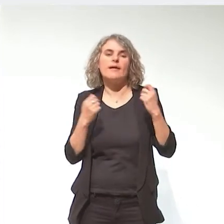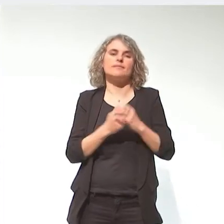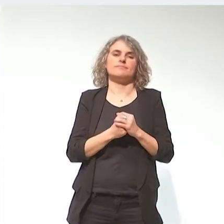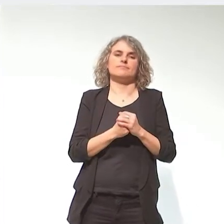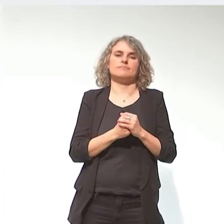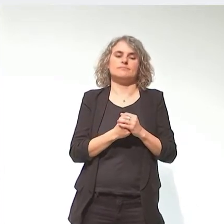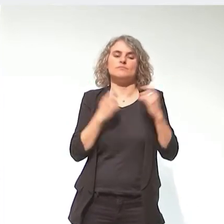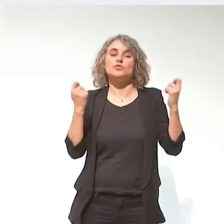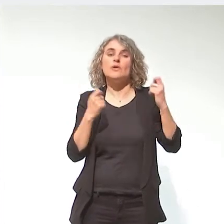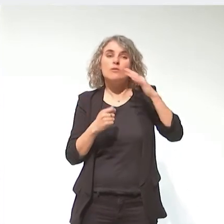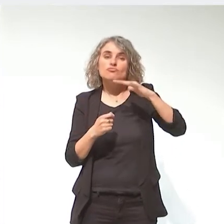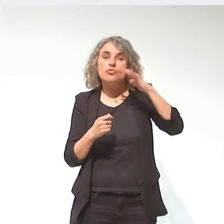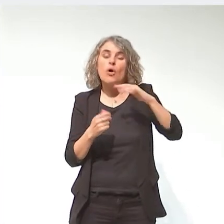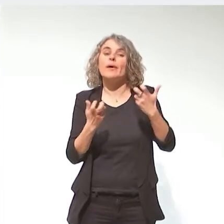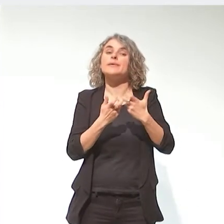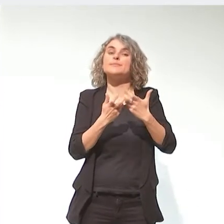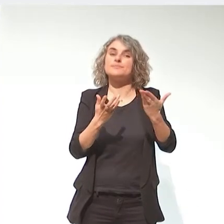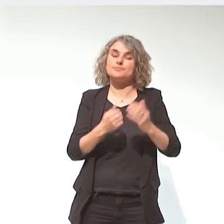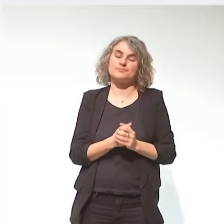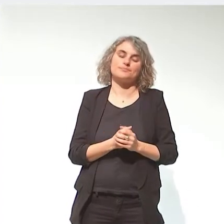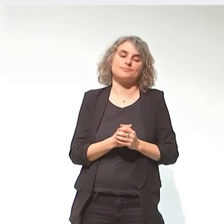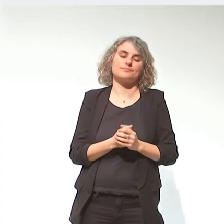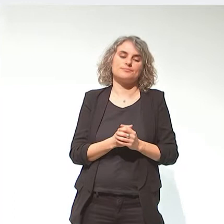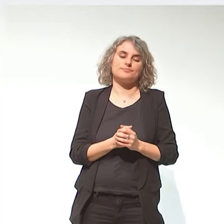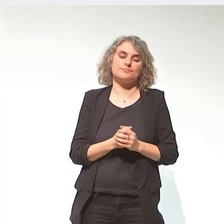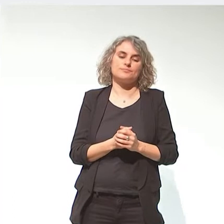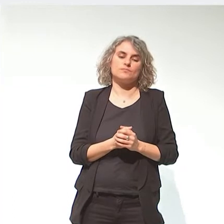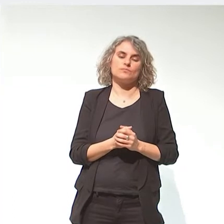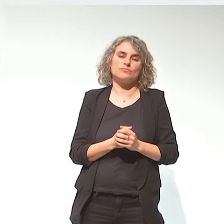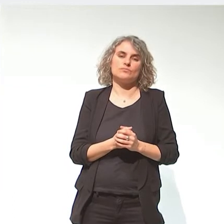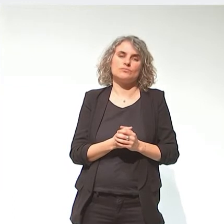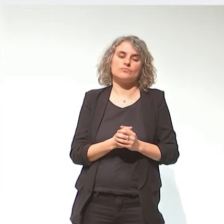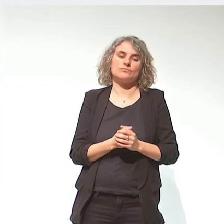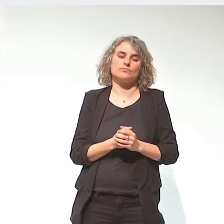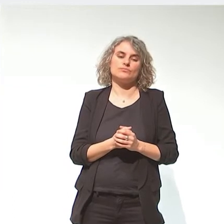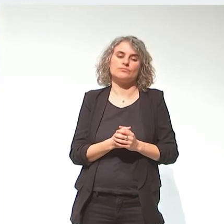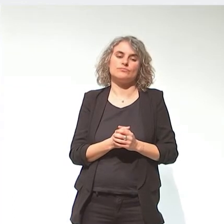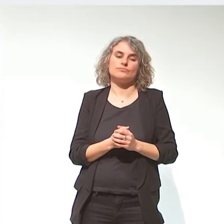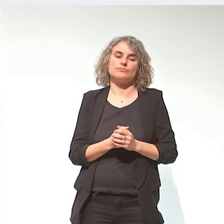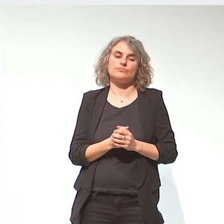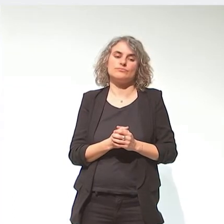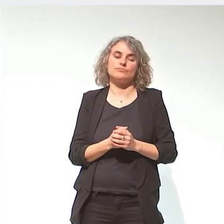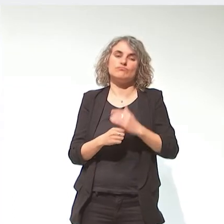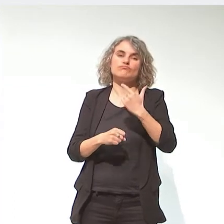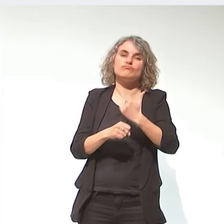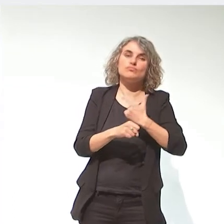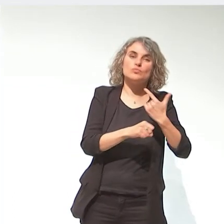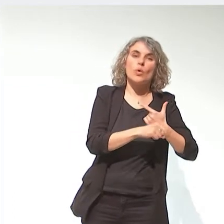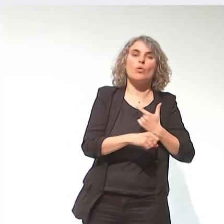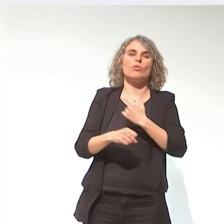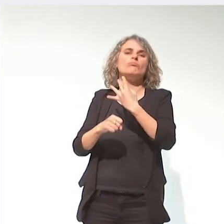every fourth year for a major event, we have started